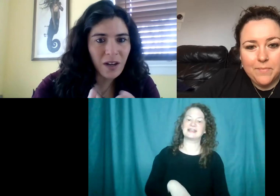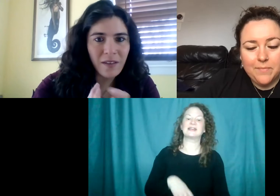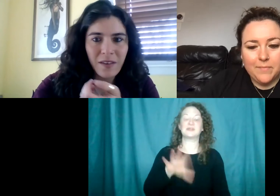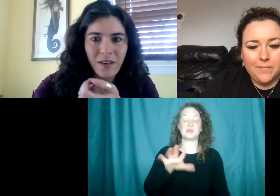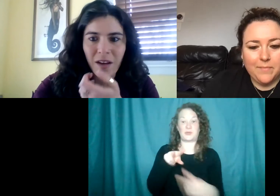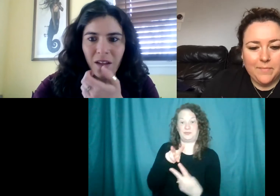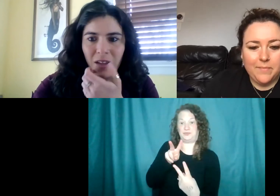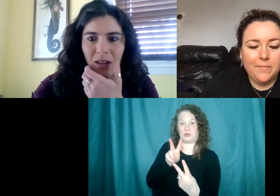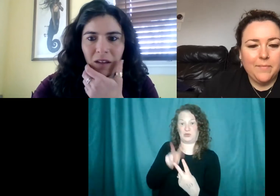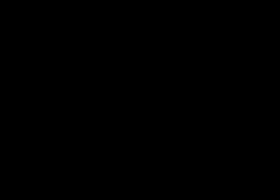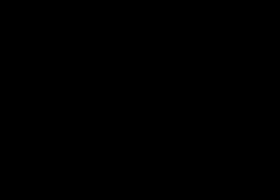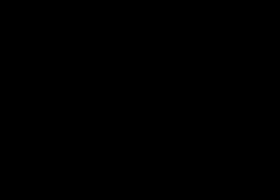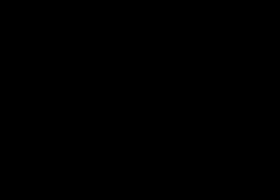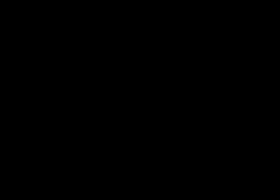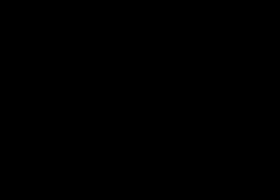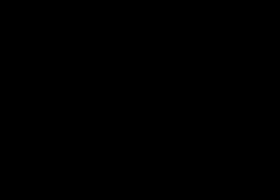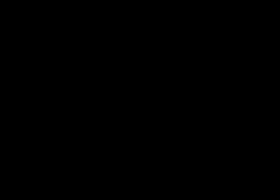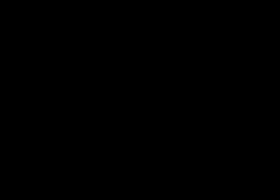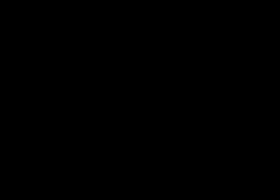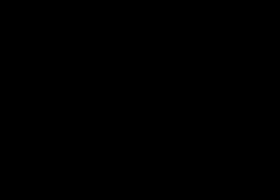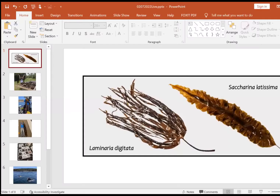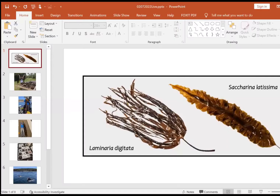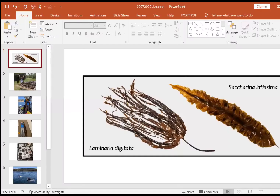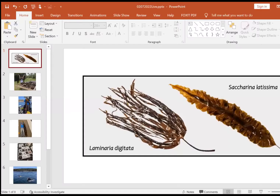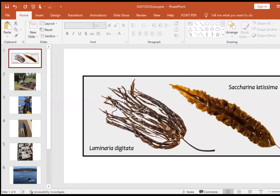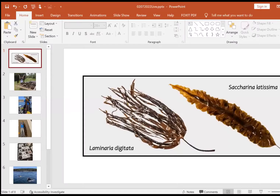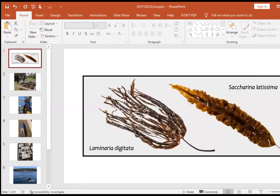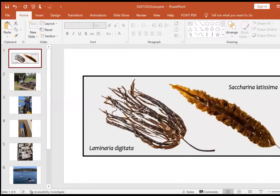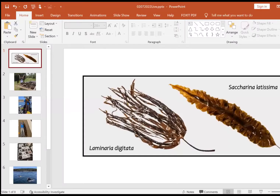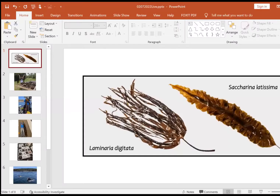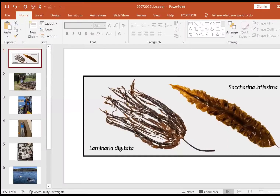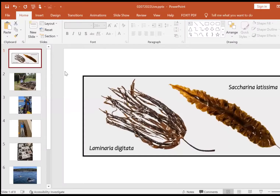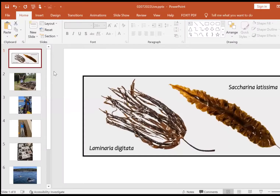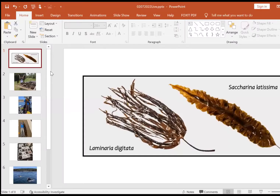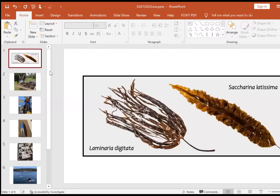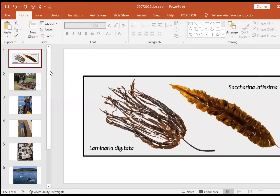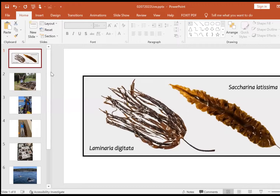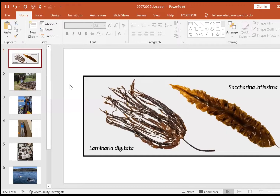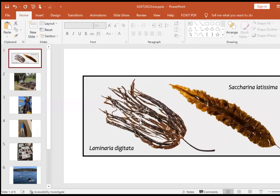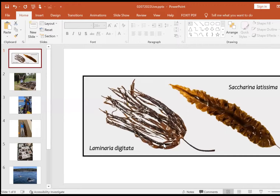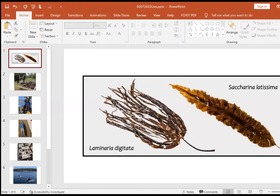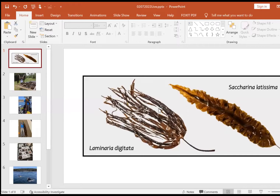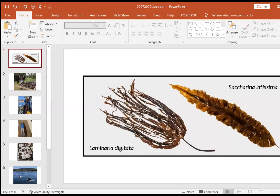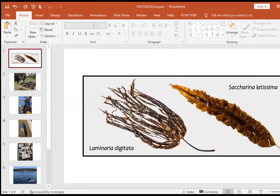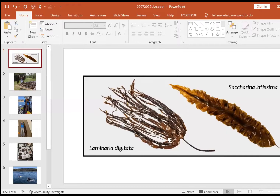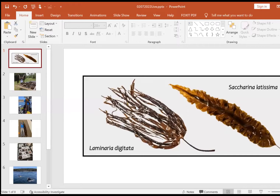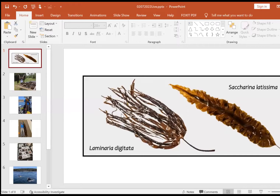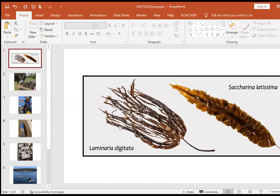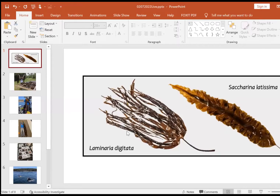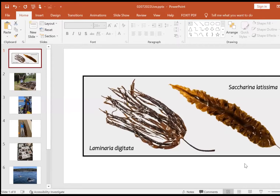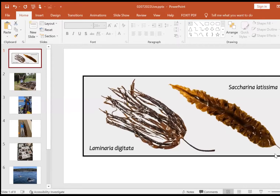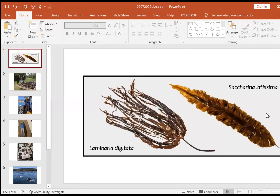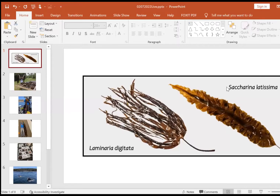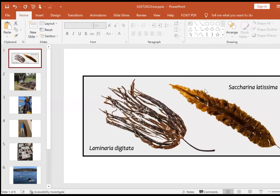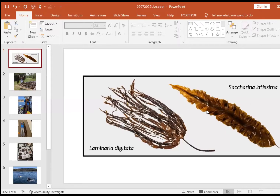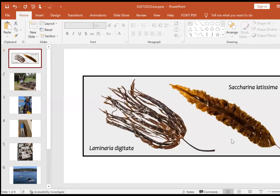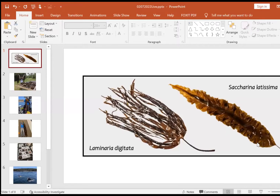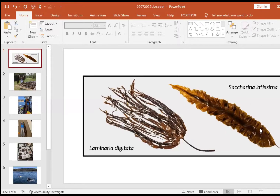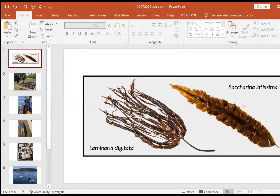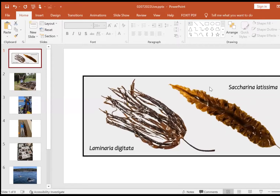that I study are right here. We have our Laminaria digitata and our